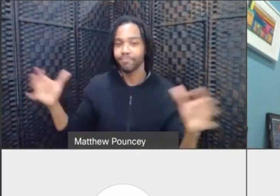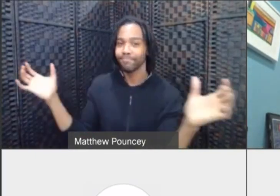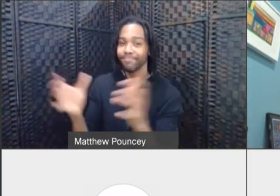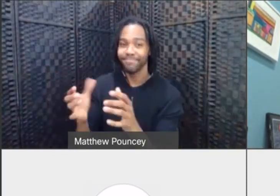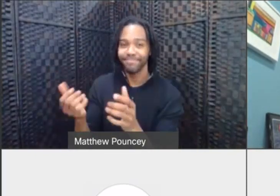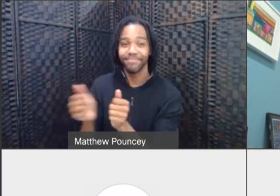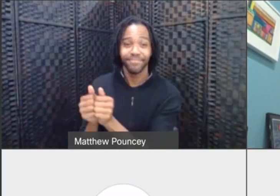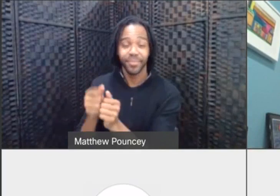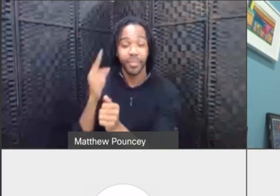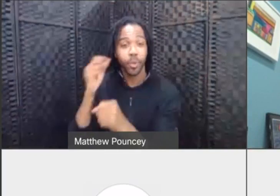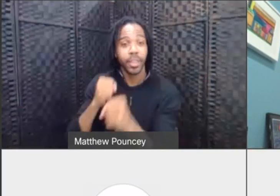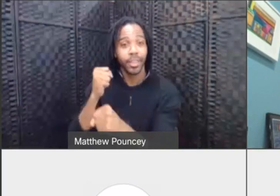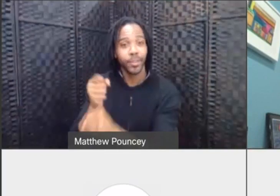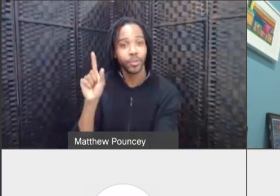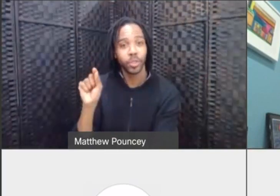2022.